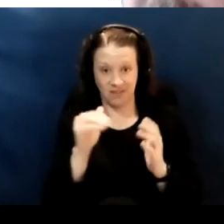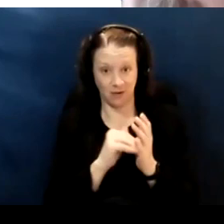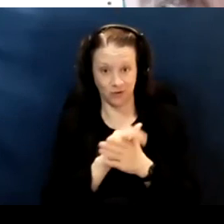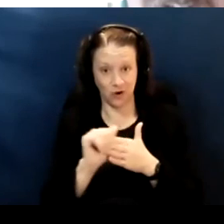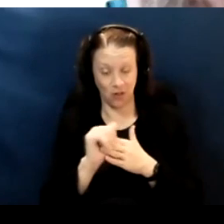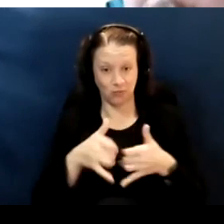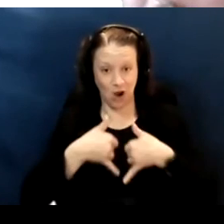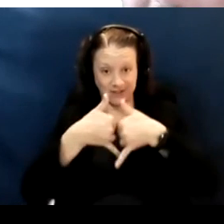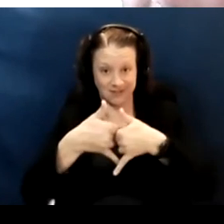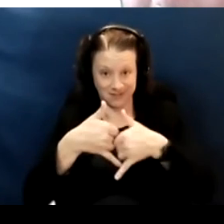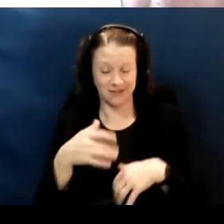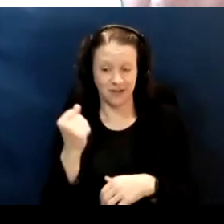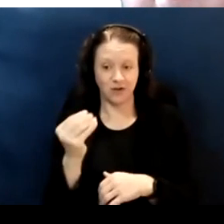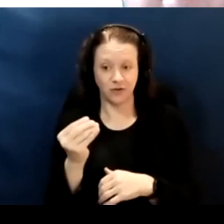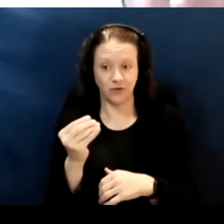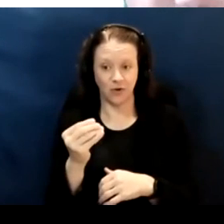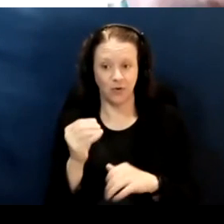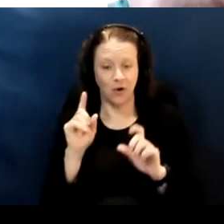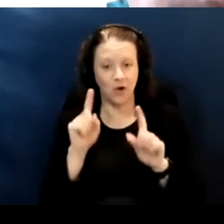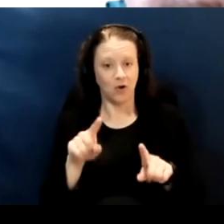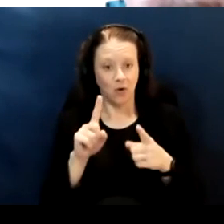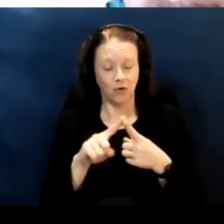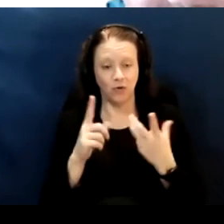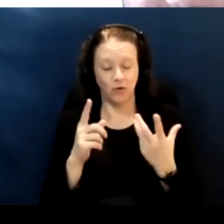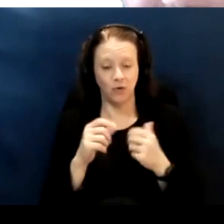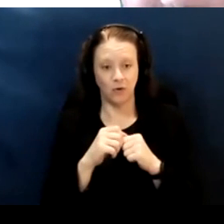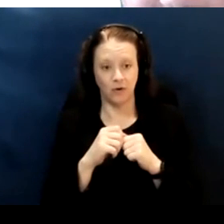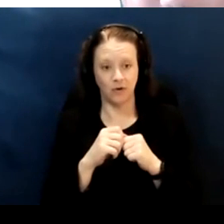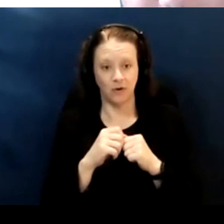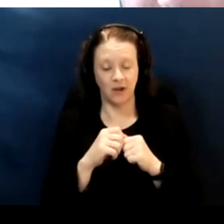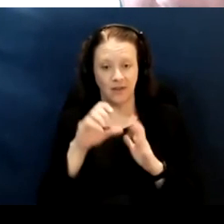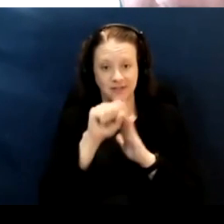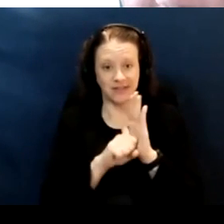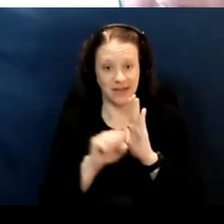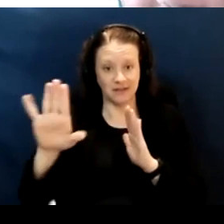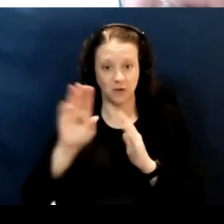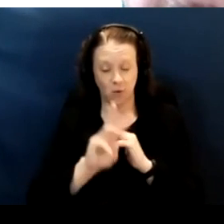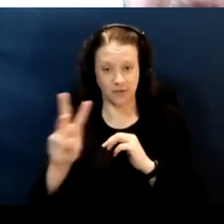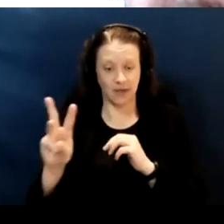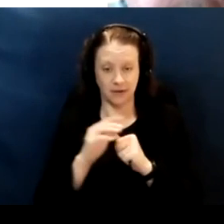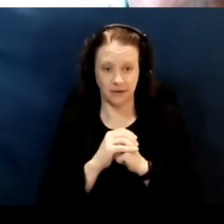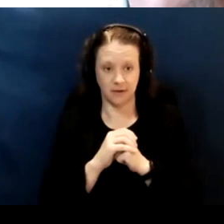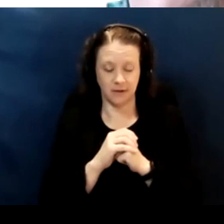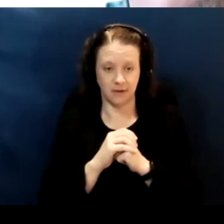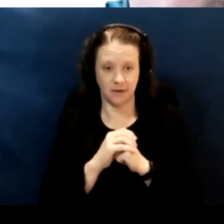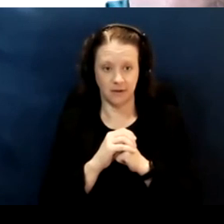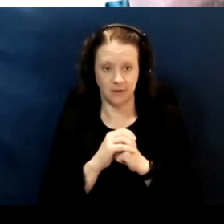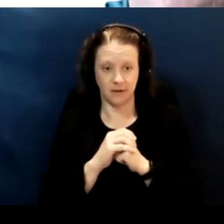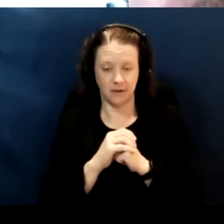prize. So go to the state's website,